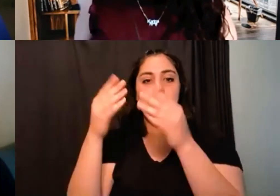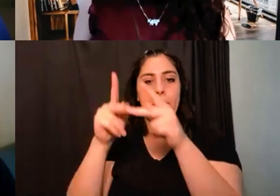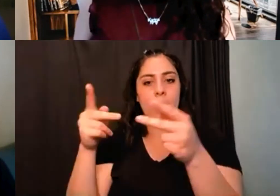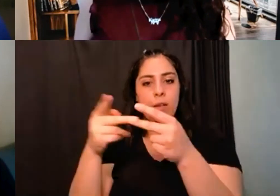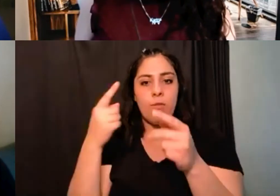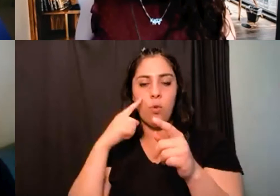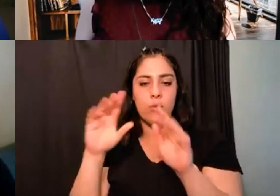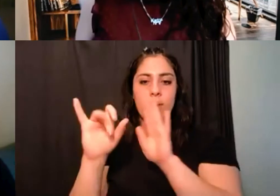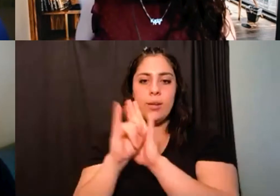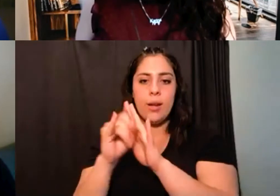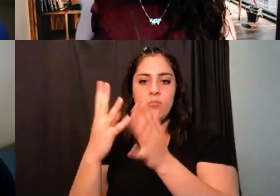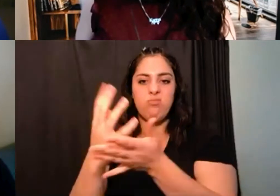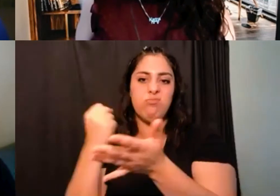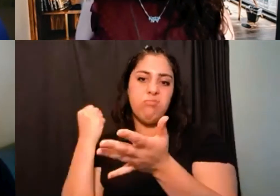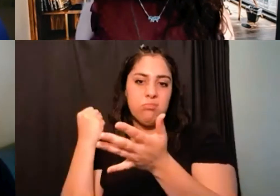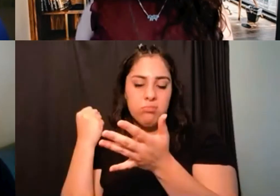This body